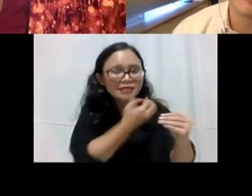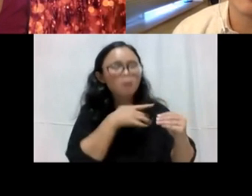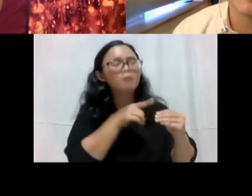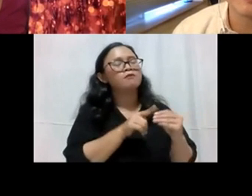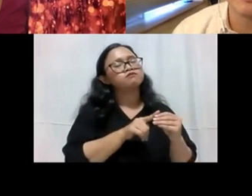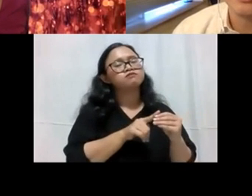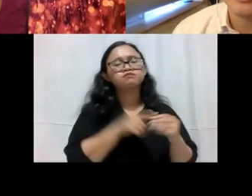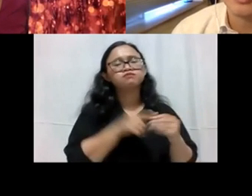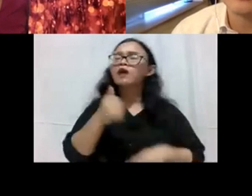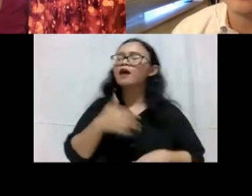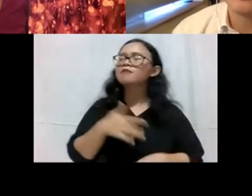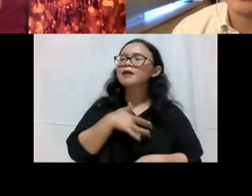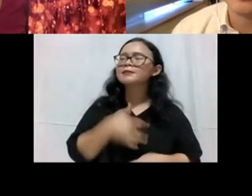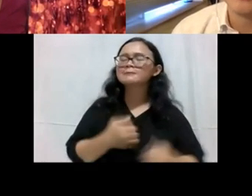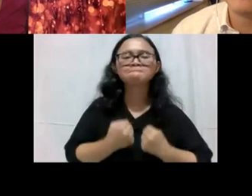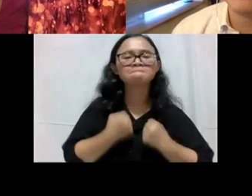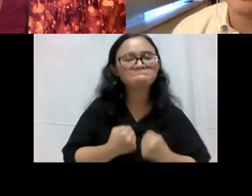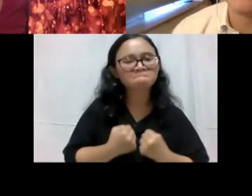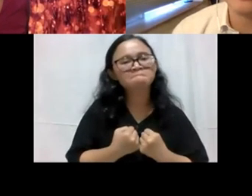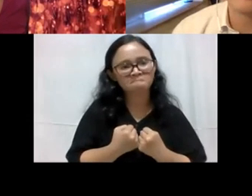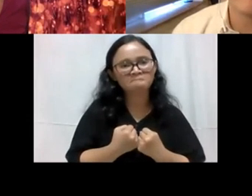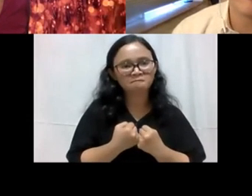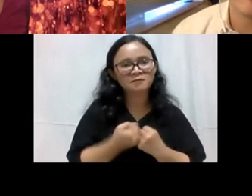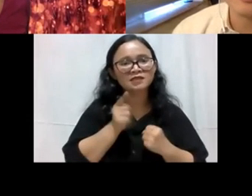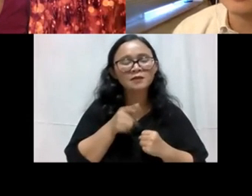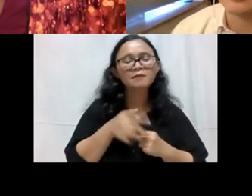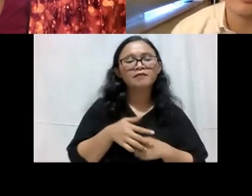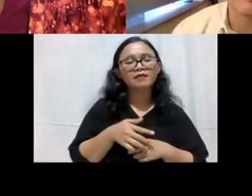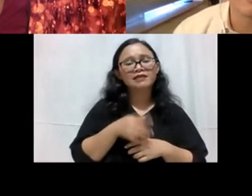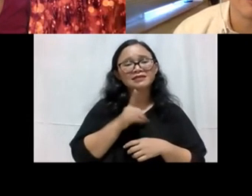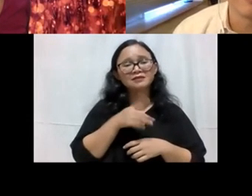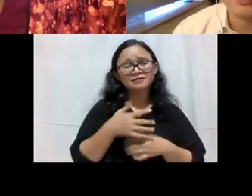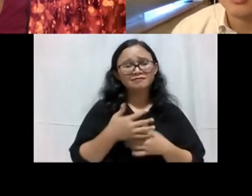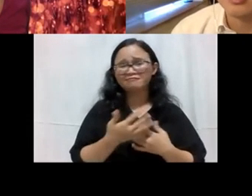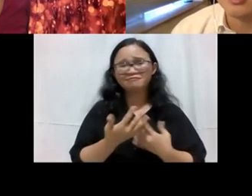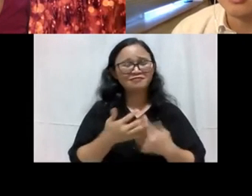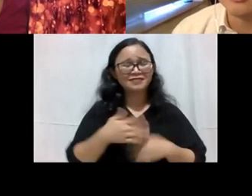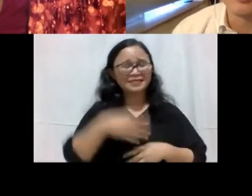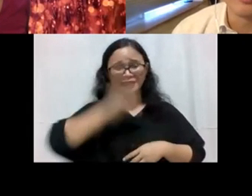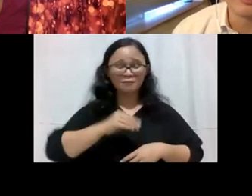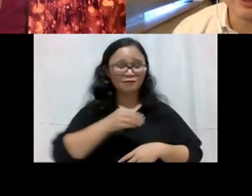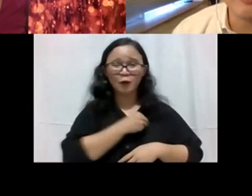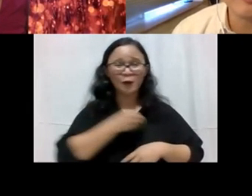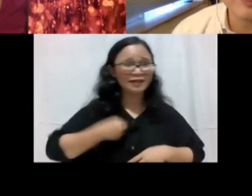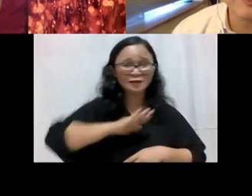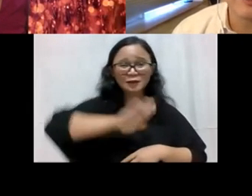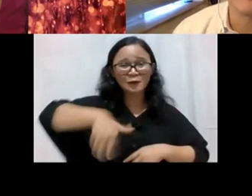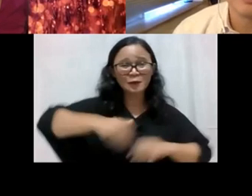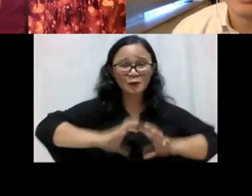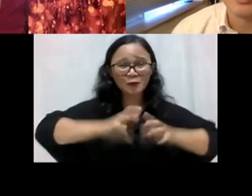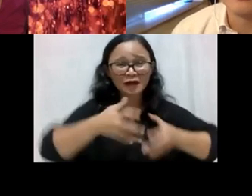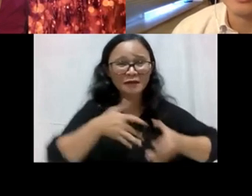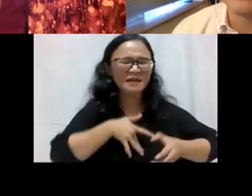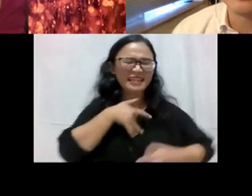them to be able to see other medical worker from somewhere else in the world going through the